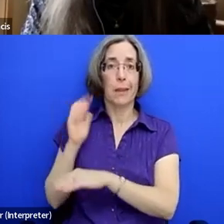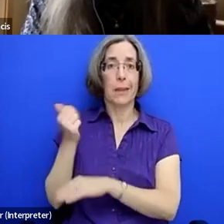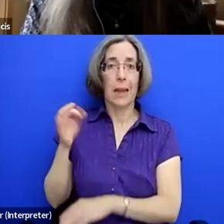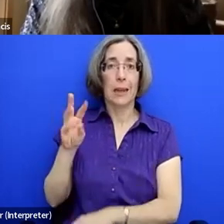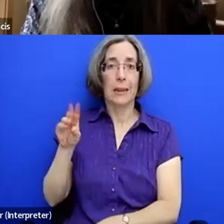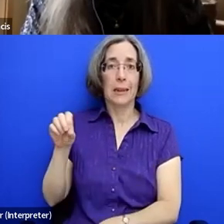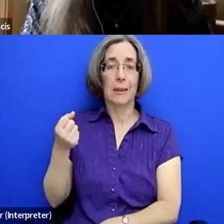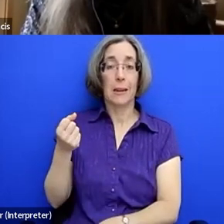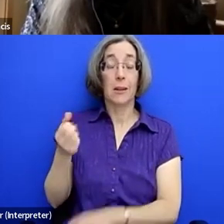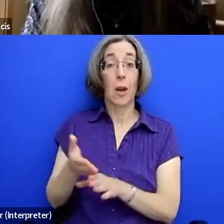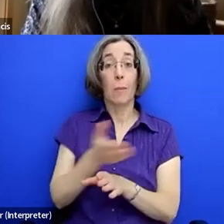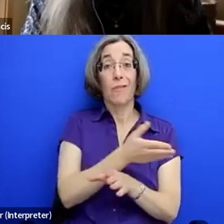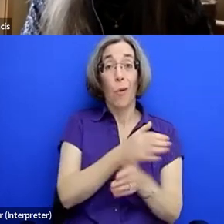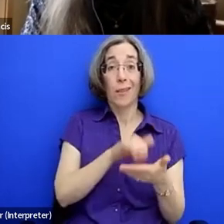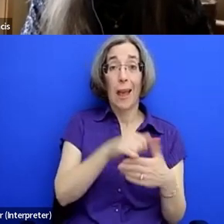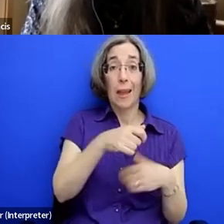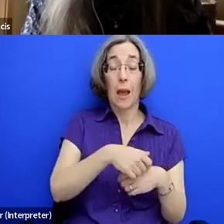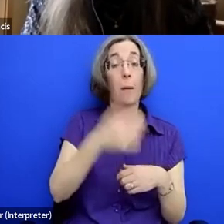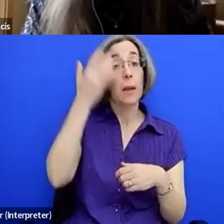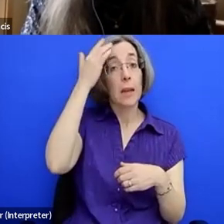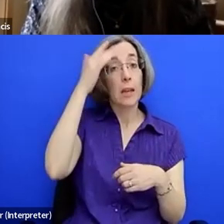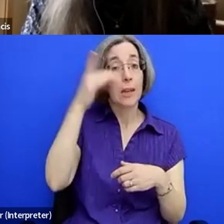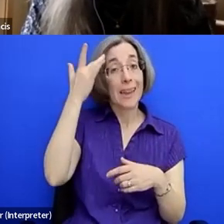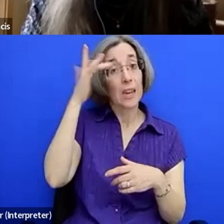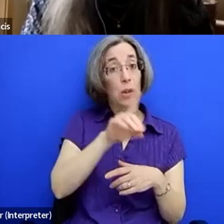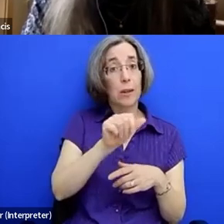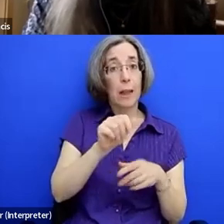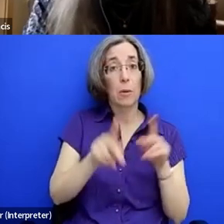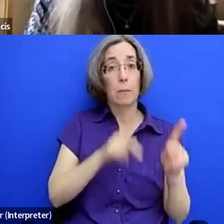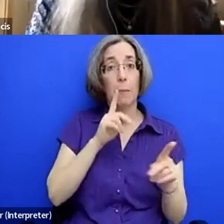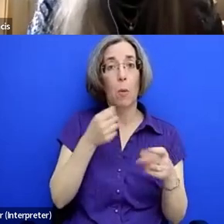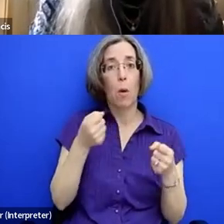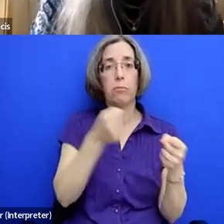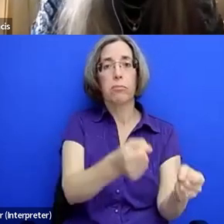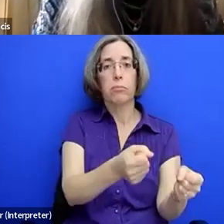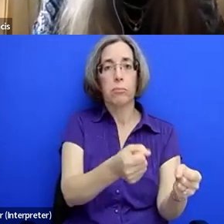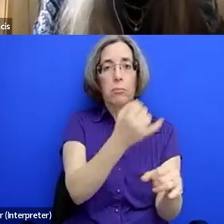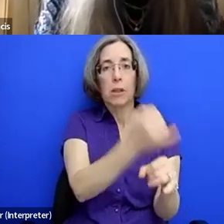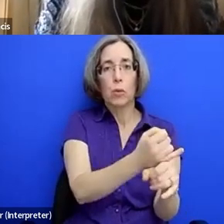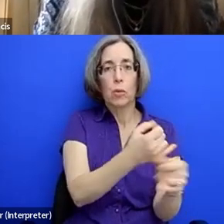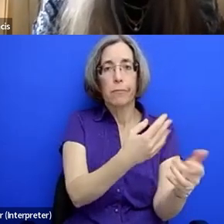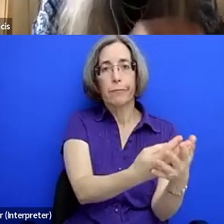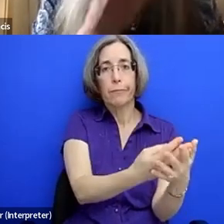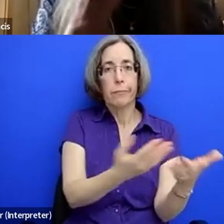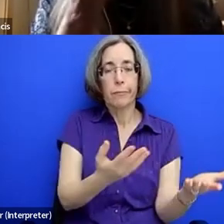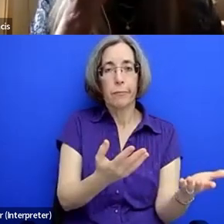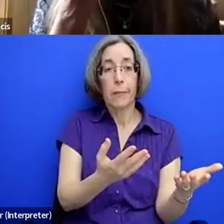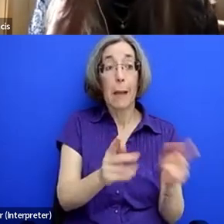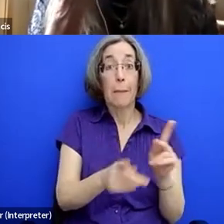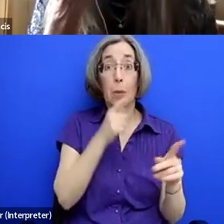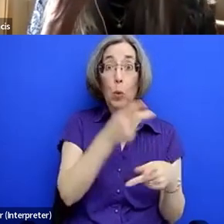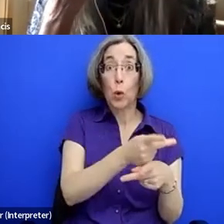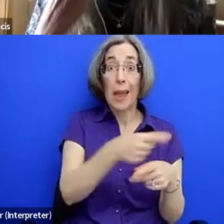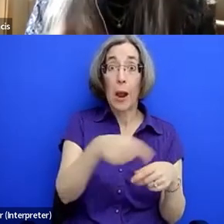that, intellectually disabled folks were warehoused in institutions, and people who took care of them were